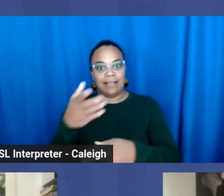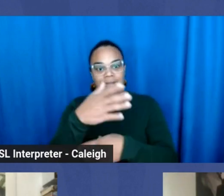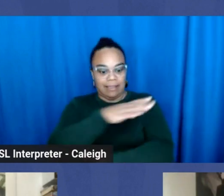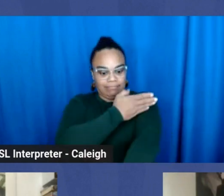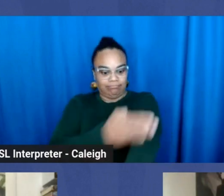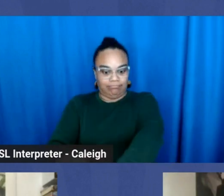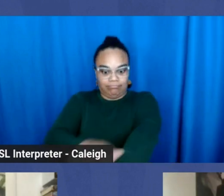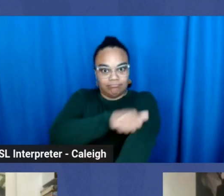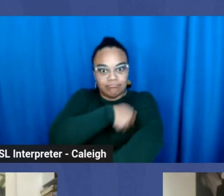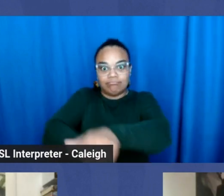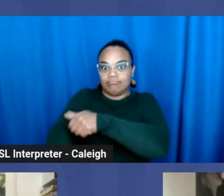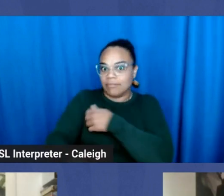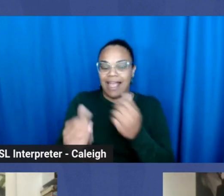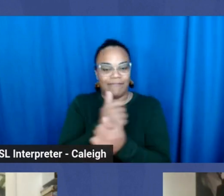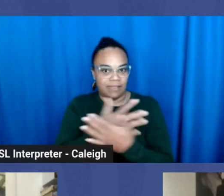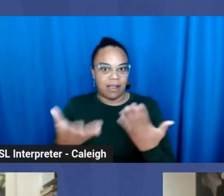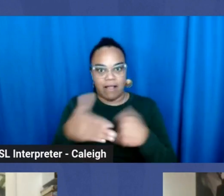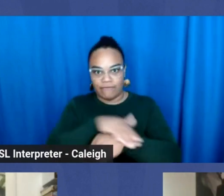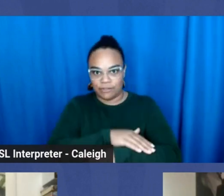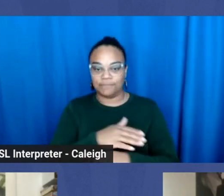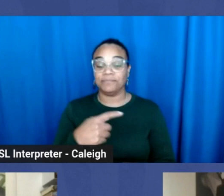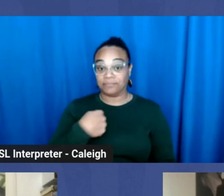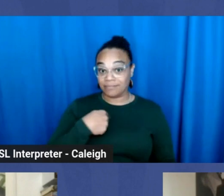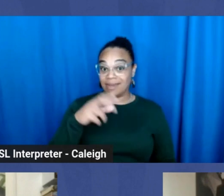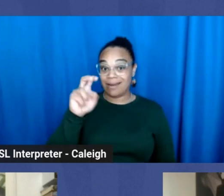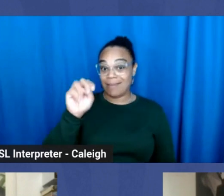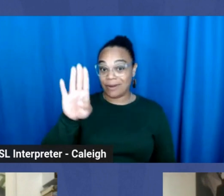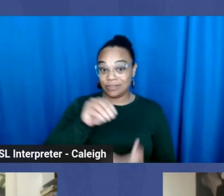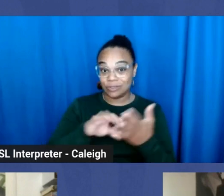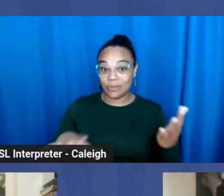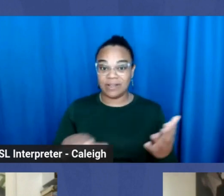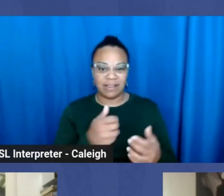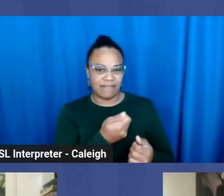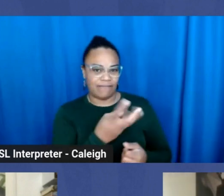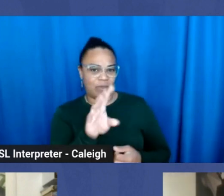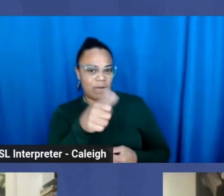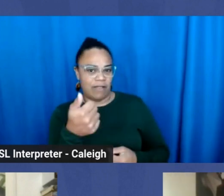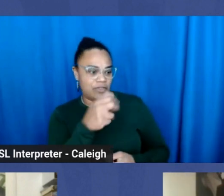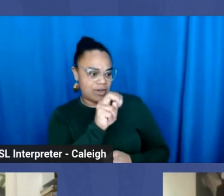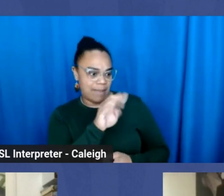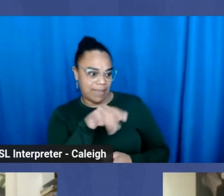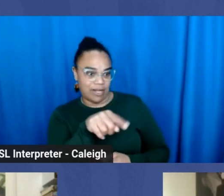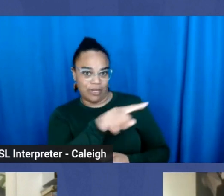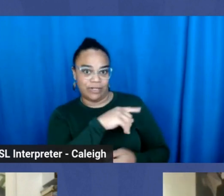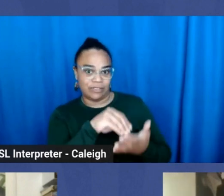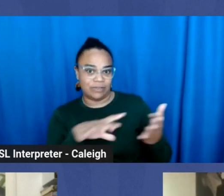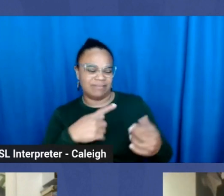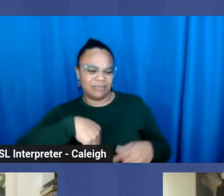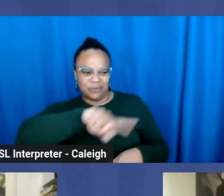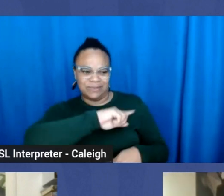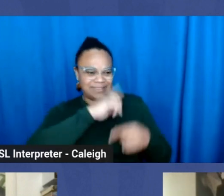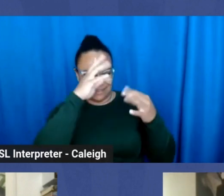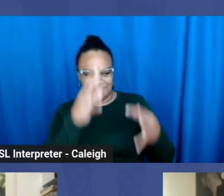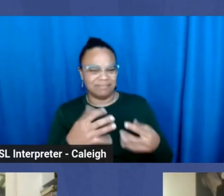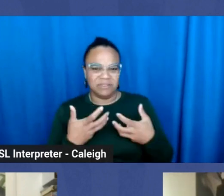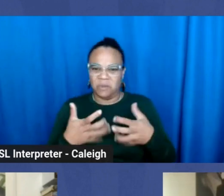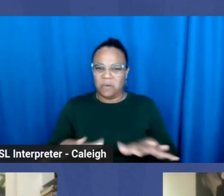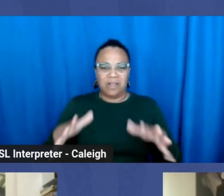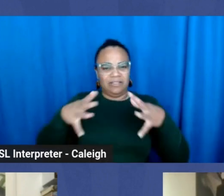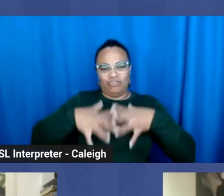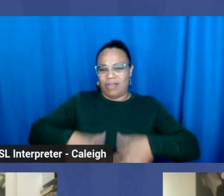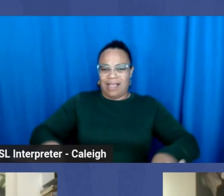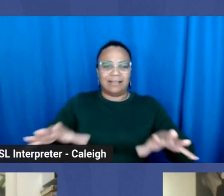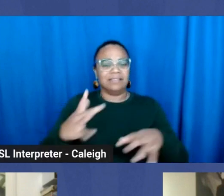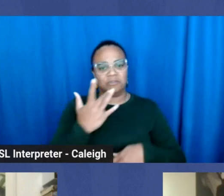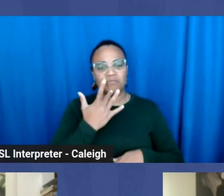as a non-binary student, and a couple of my non-binary friends, we had decided to wear pantsuits. So we were like, we're not necessarily comfortable in a dress. Let's put